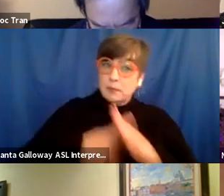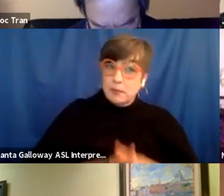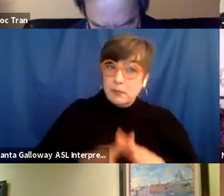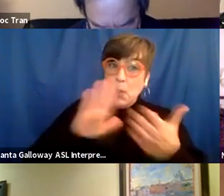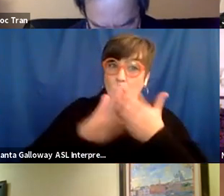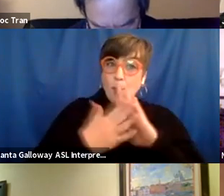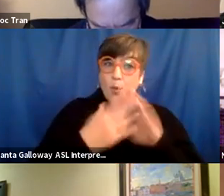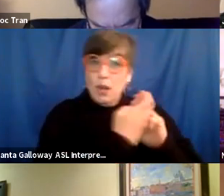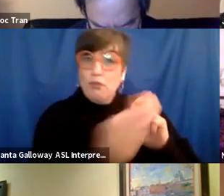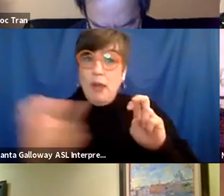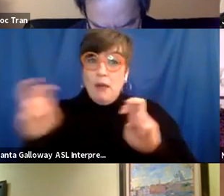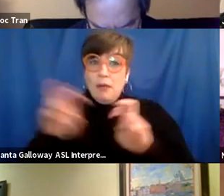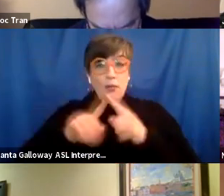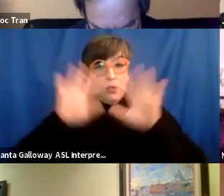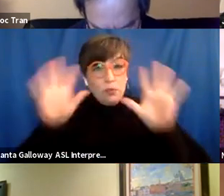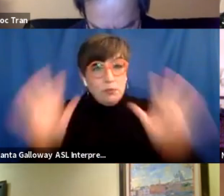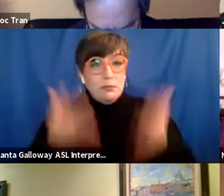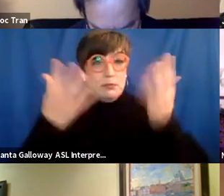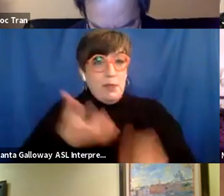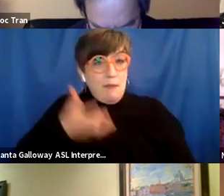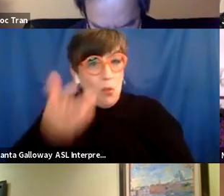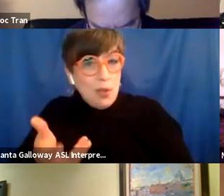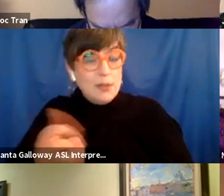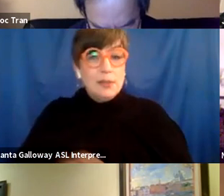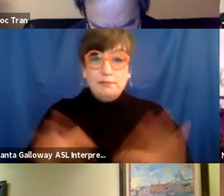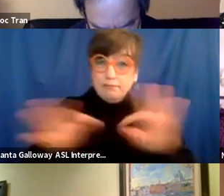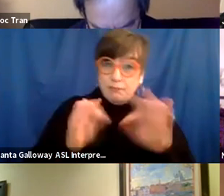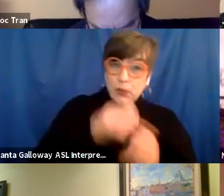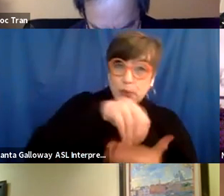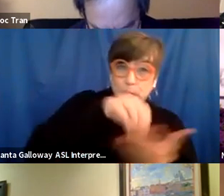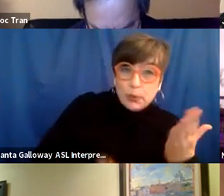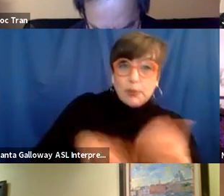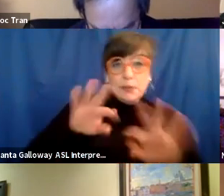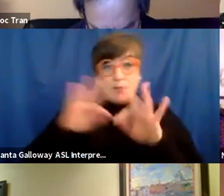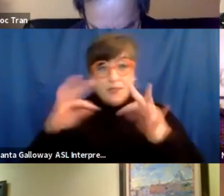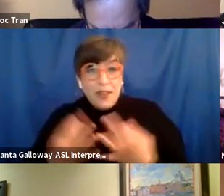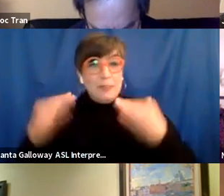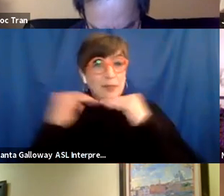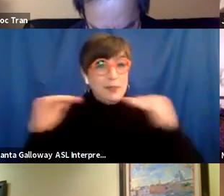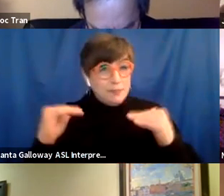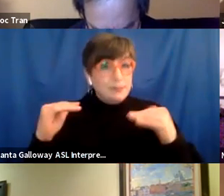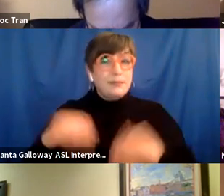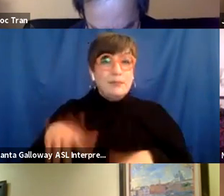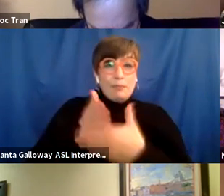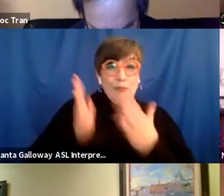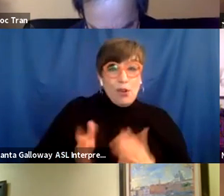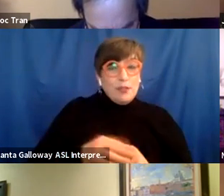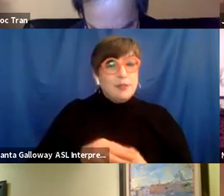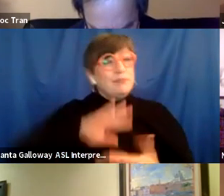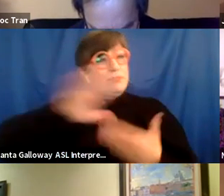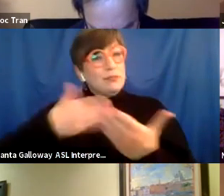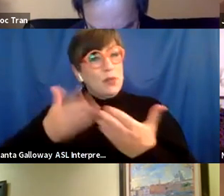roundtables to elevate voice, connect with students, families, kids, and partners, and all of our city